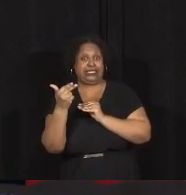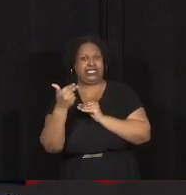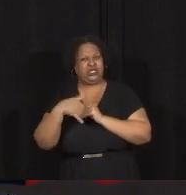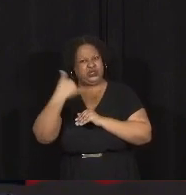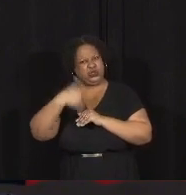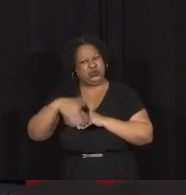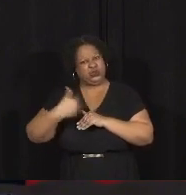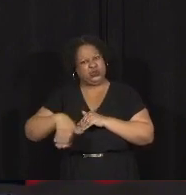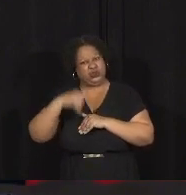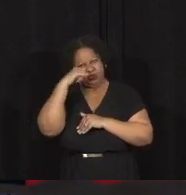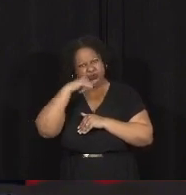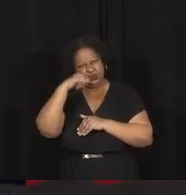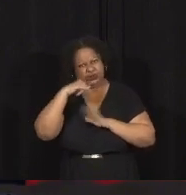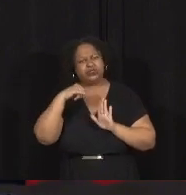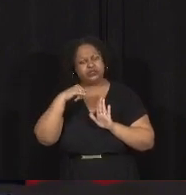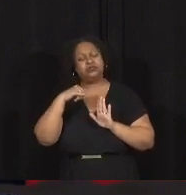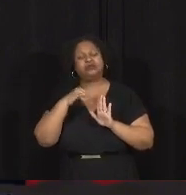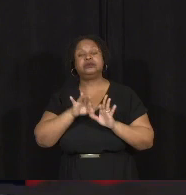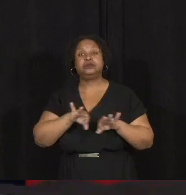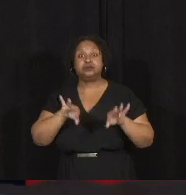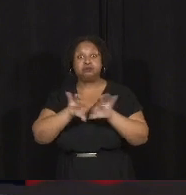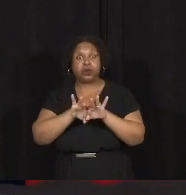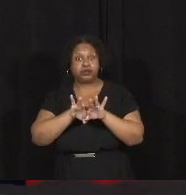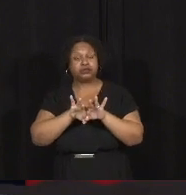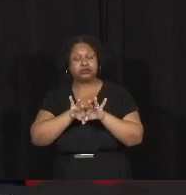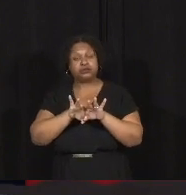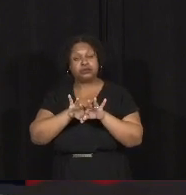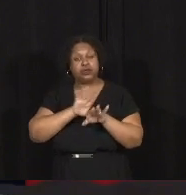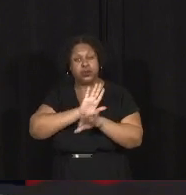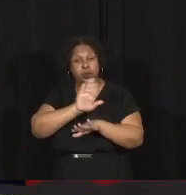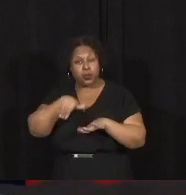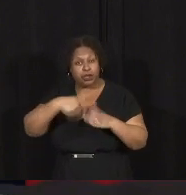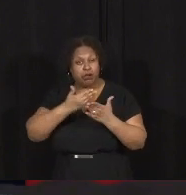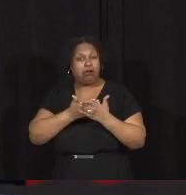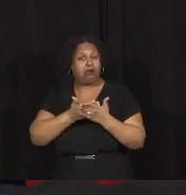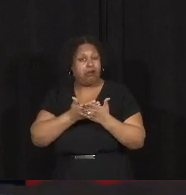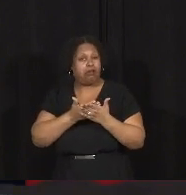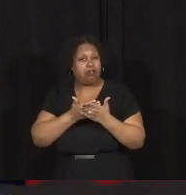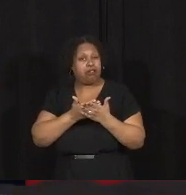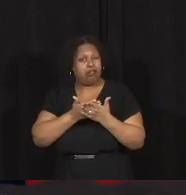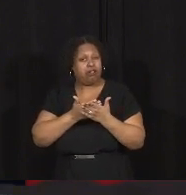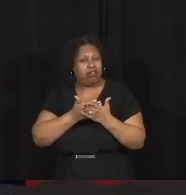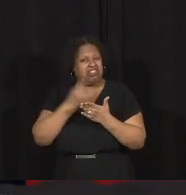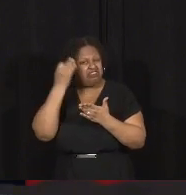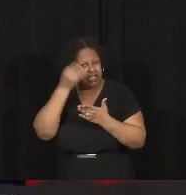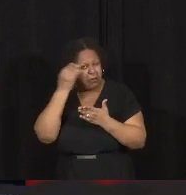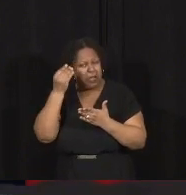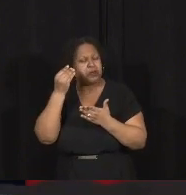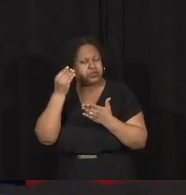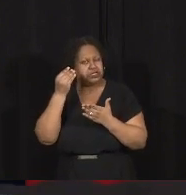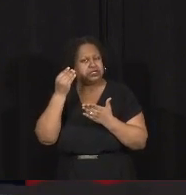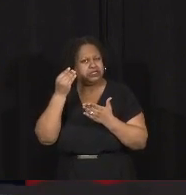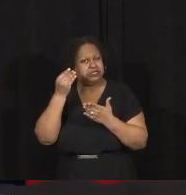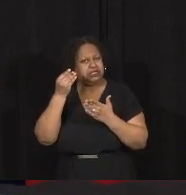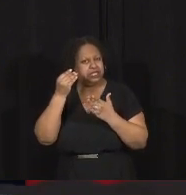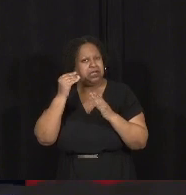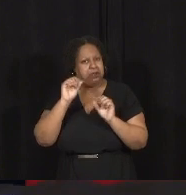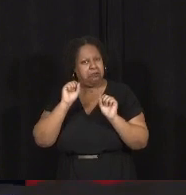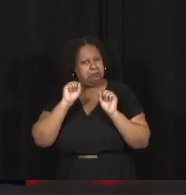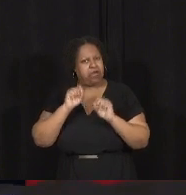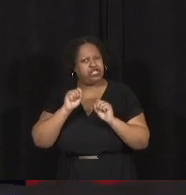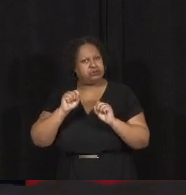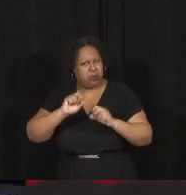it's important that we all are robustly realistic about the scale of the challenge that we